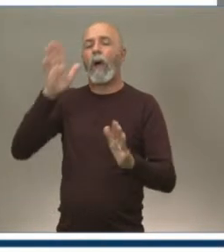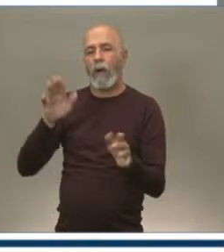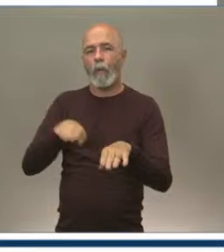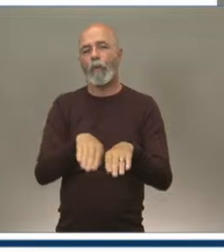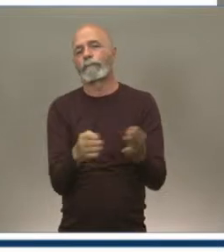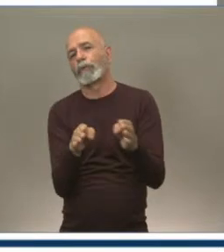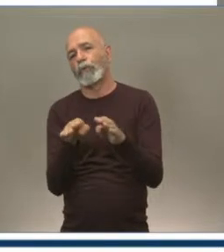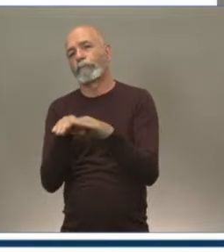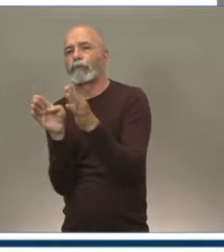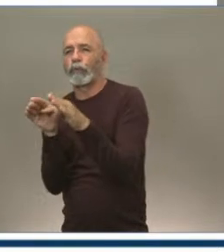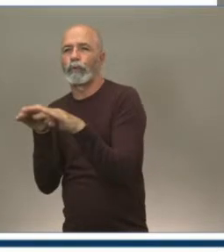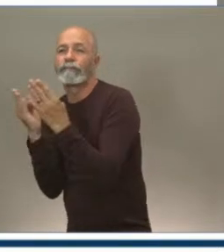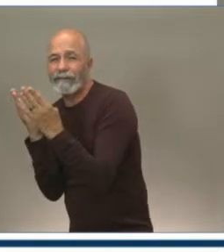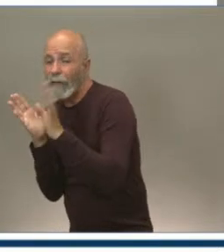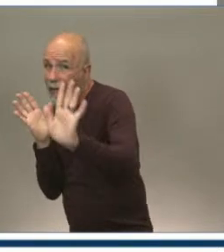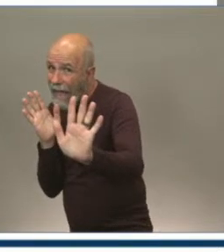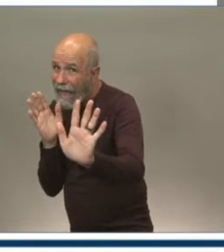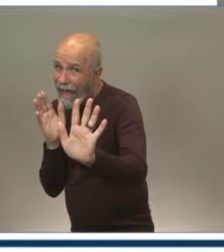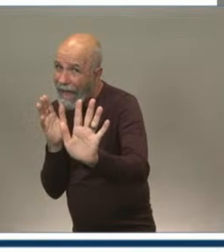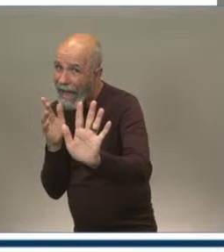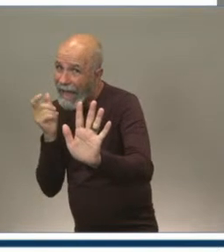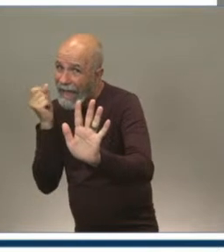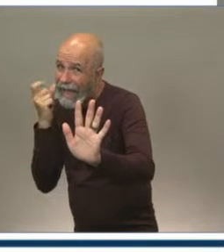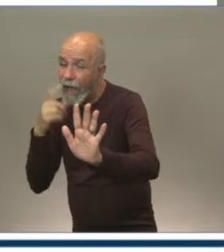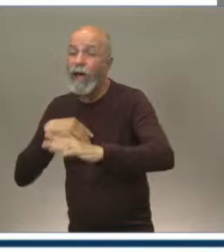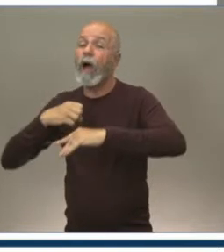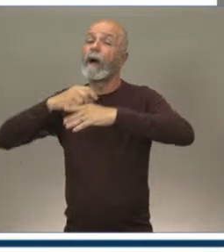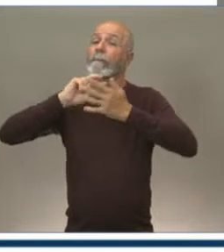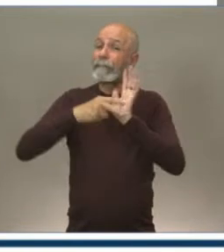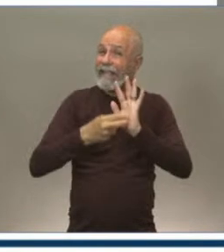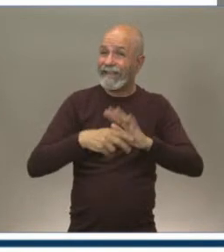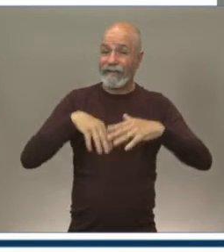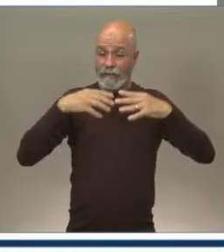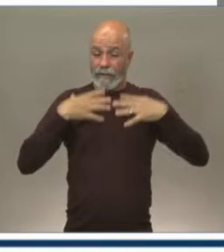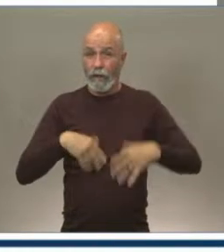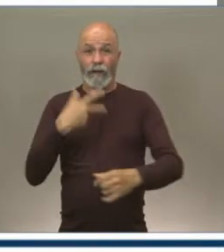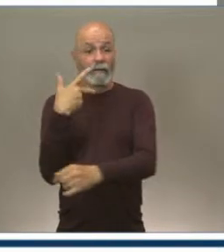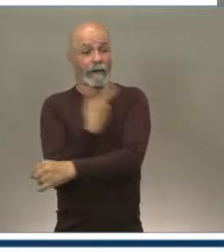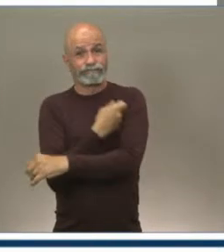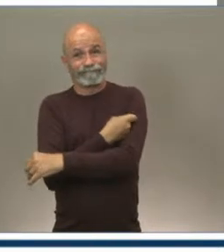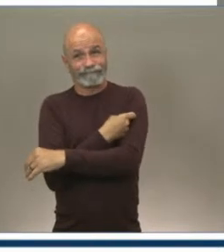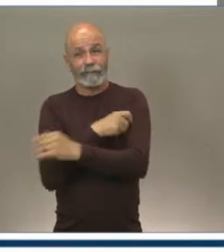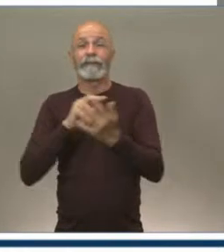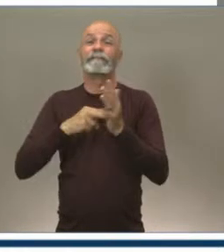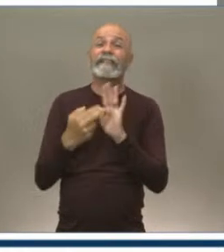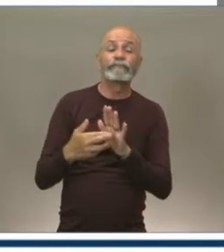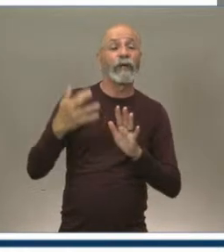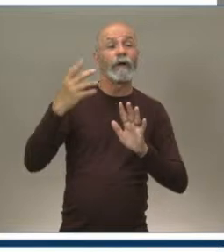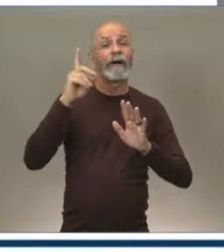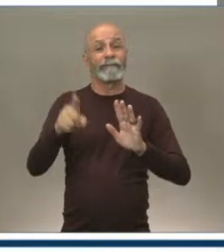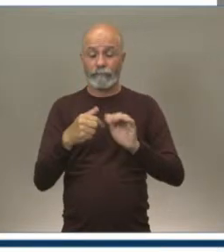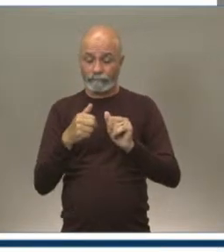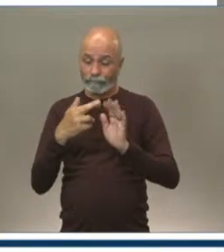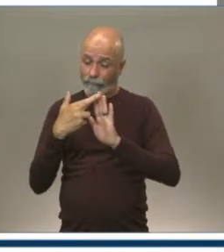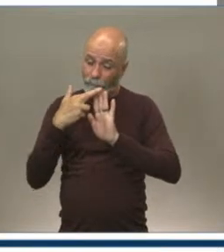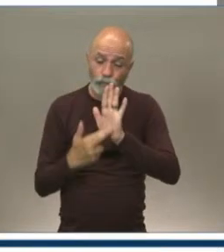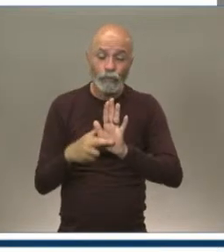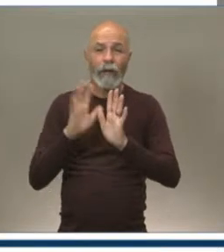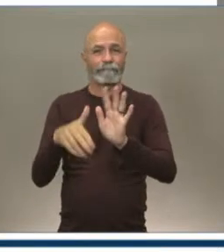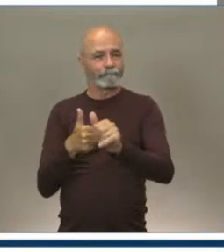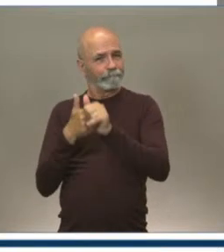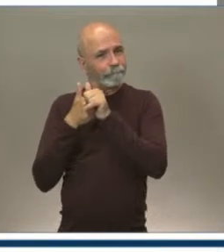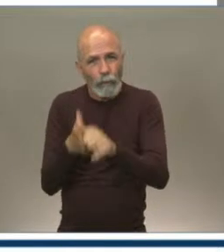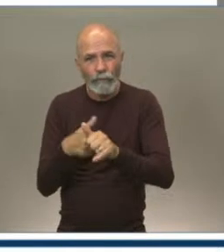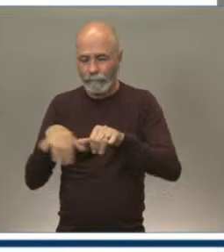this population protection from the vaccine, restrictions will remain the only tool we have to control the spread